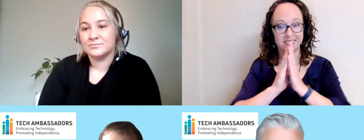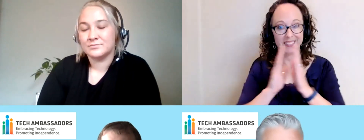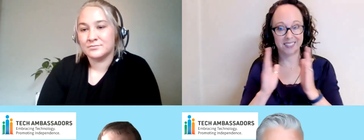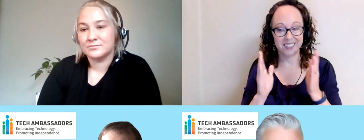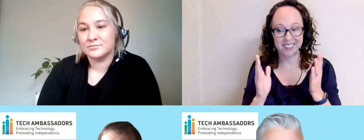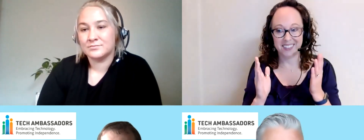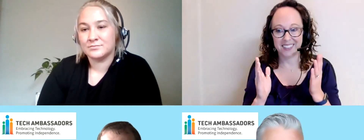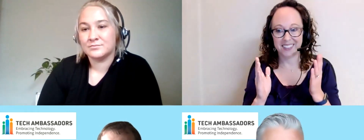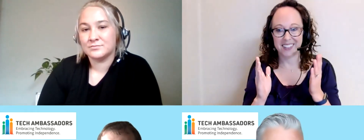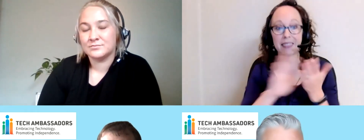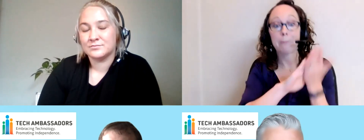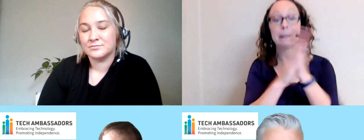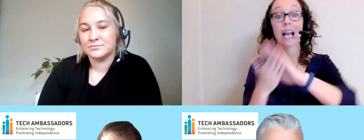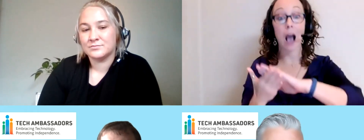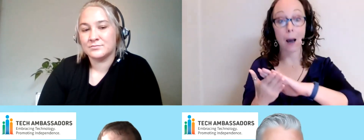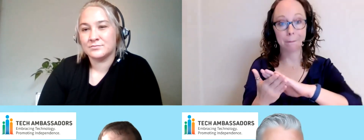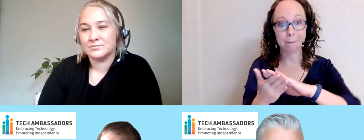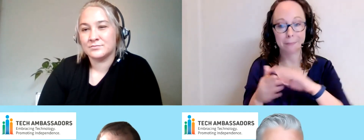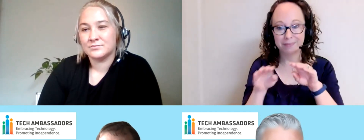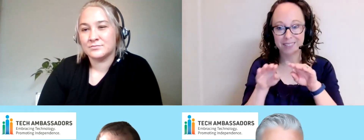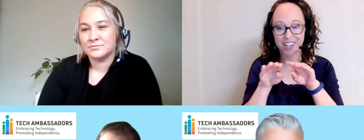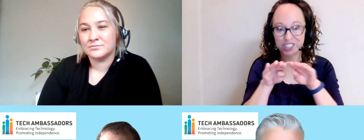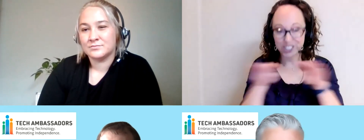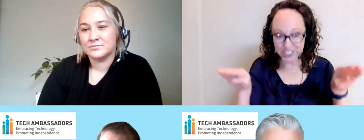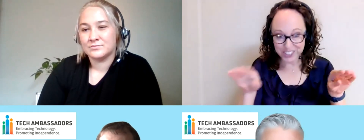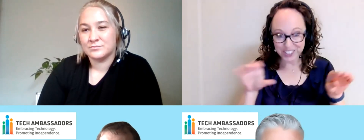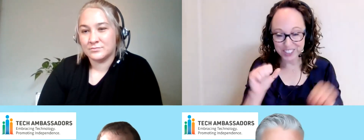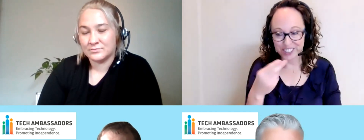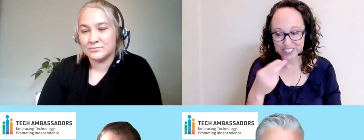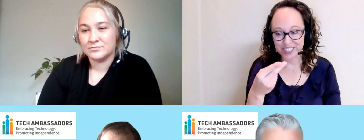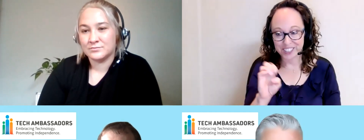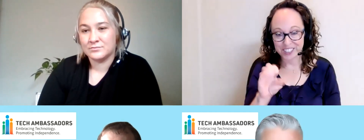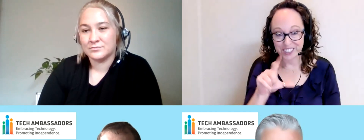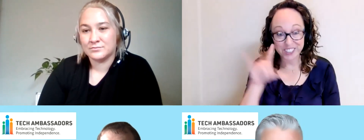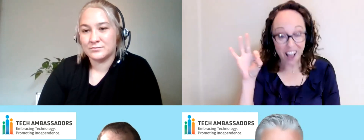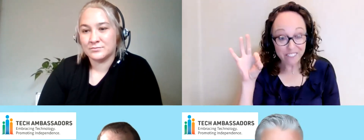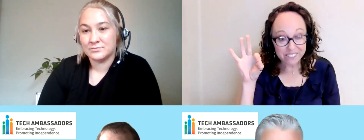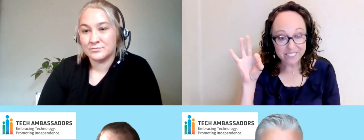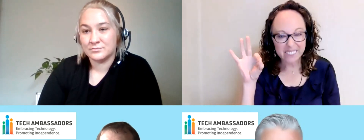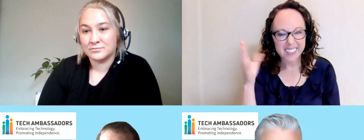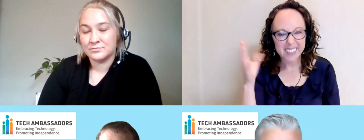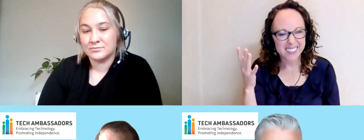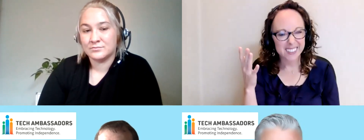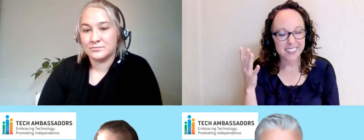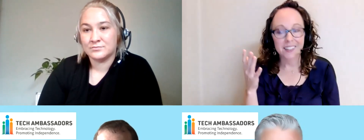are living in an apartment, or if you